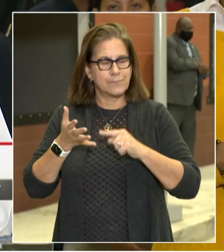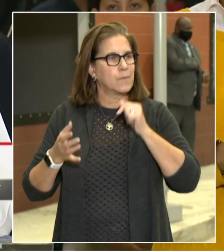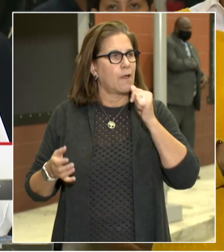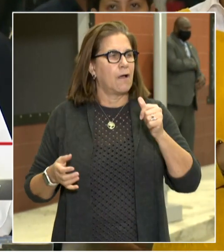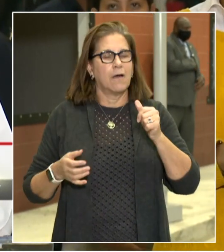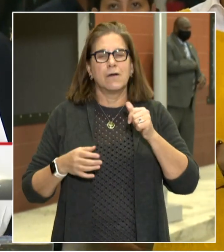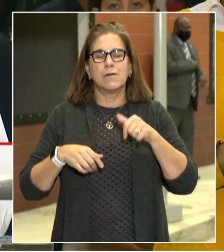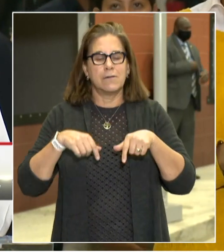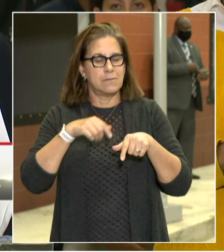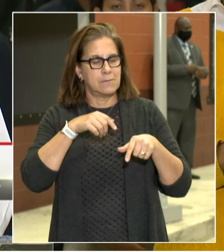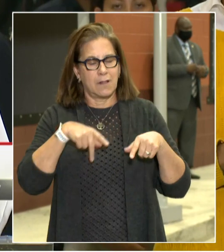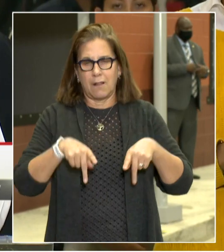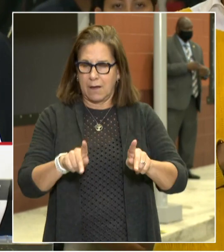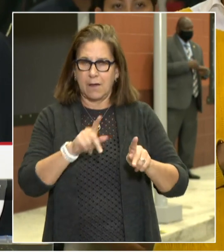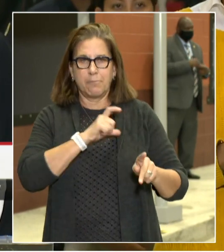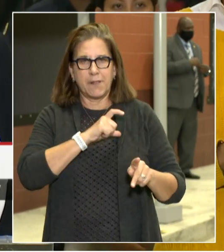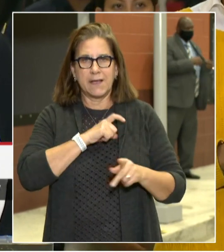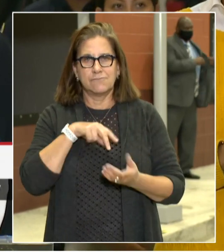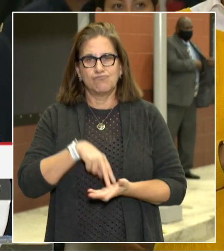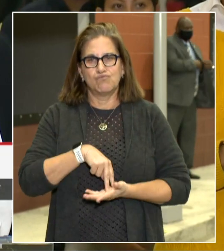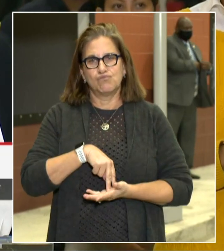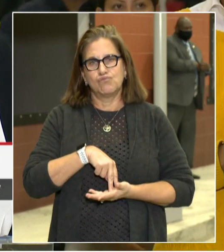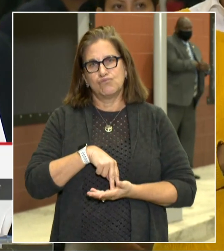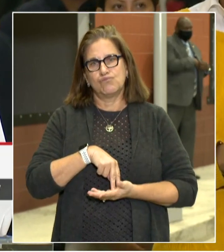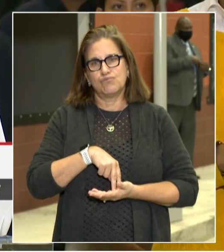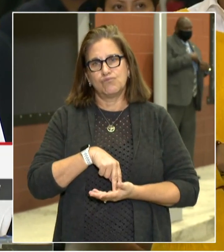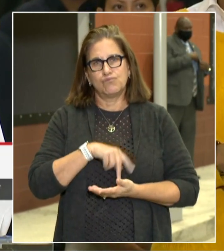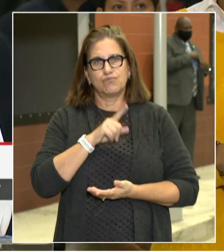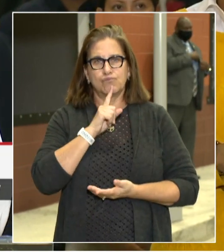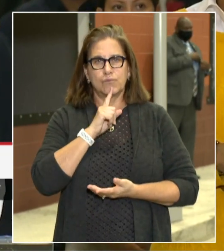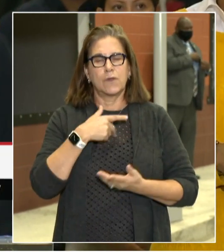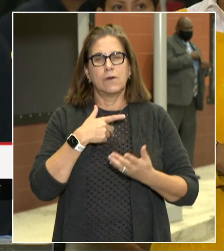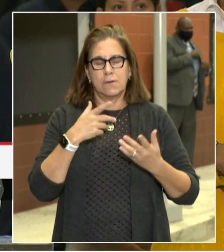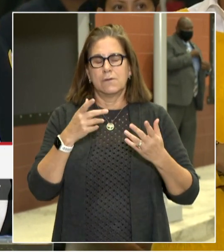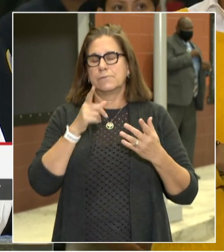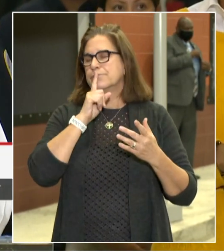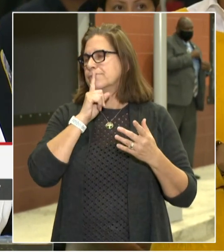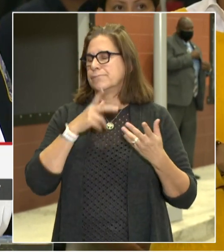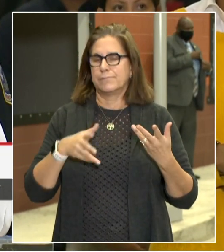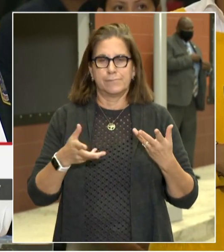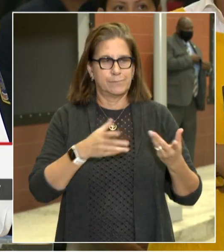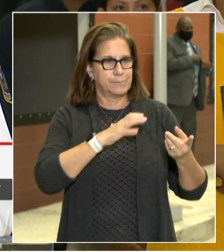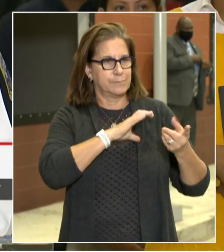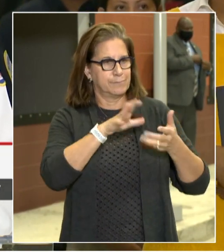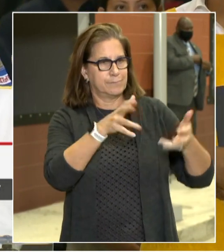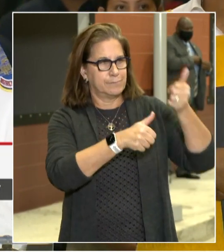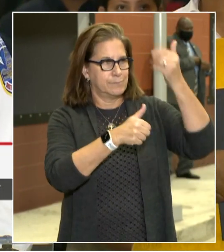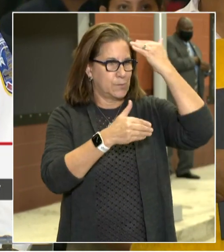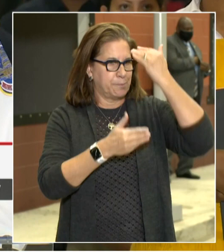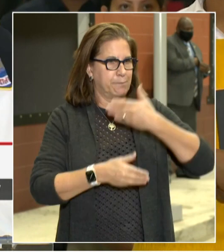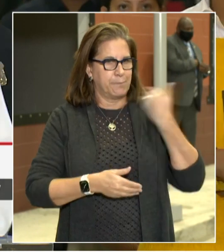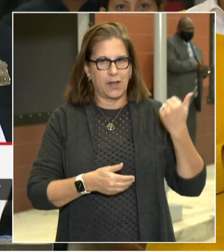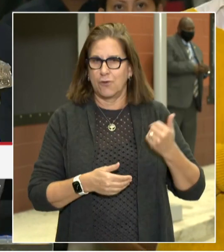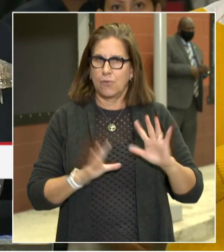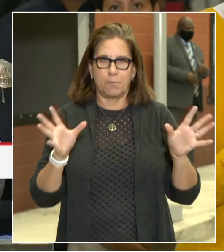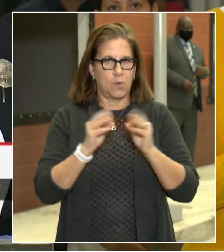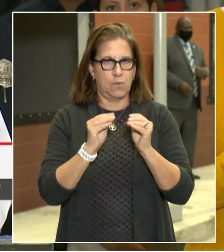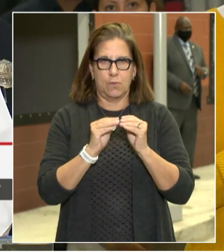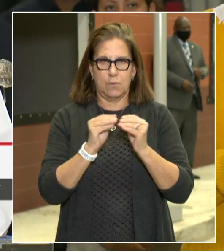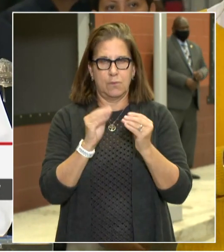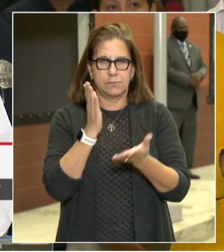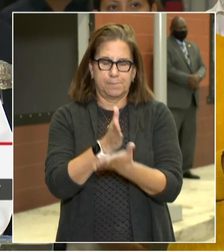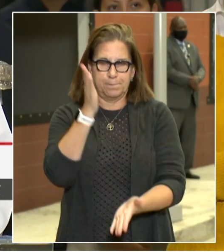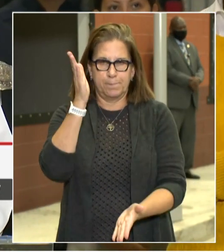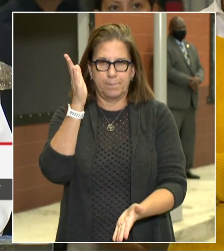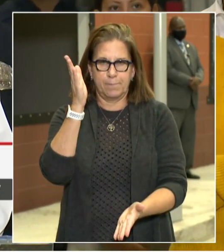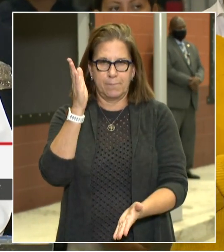for our police department. Was there a question over here on this side? Sam? Sure. Okay.